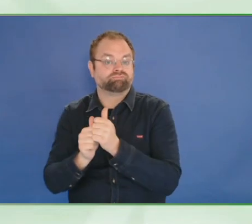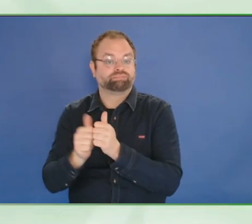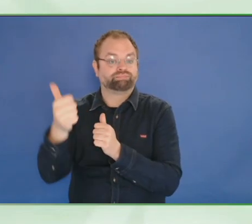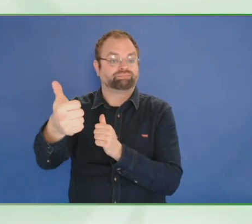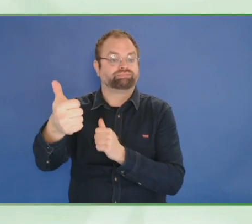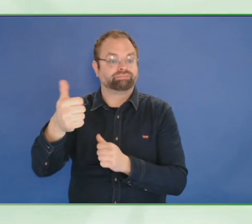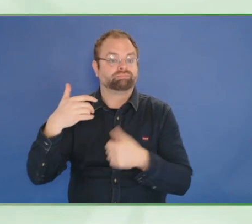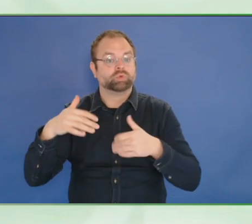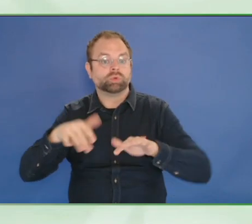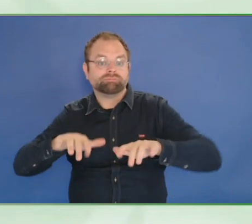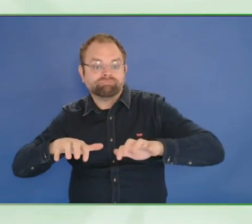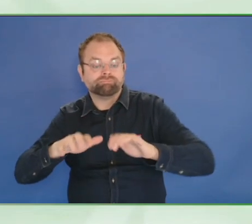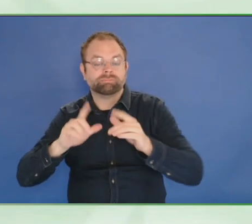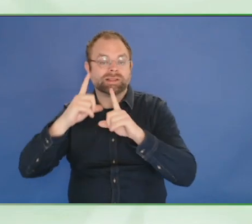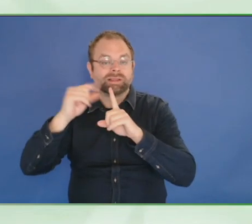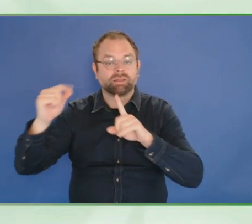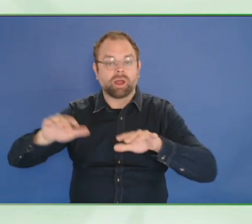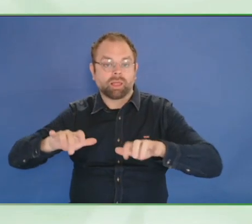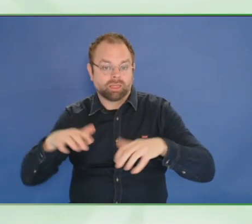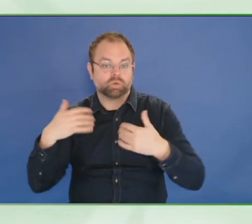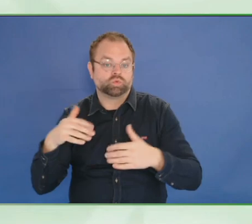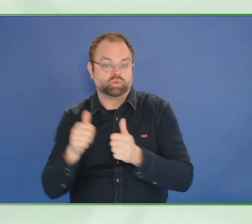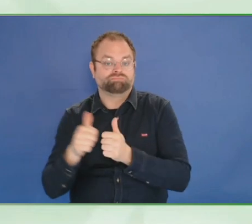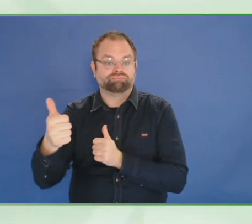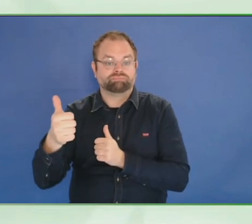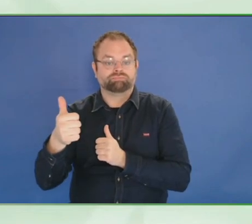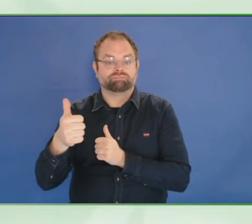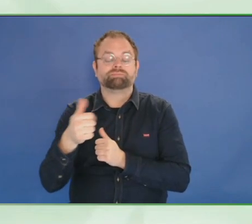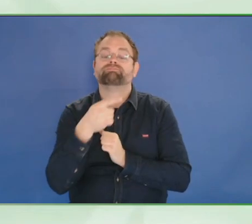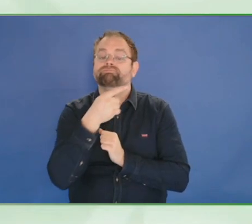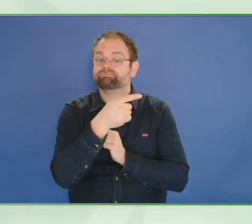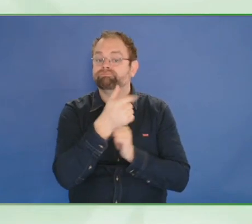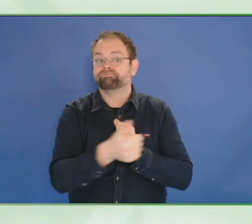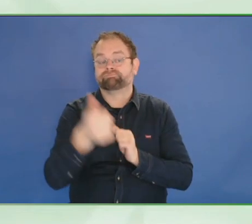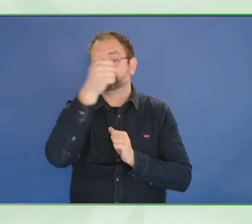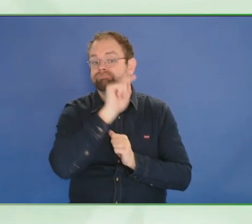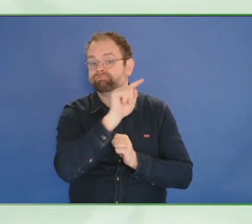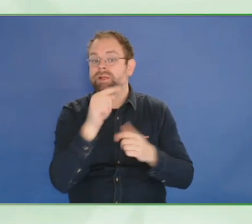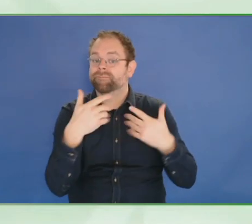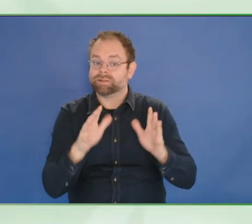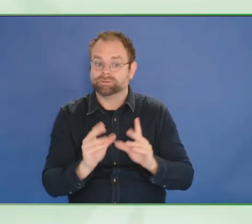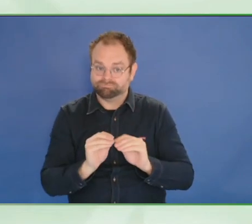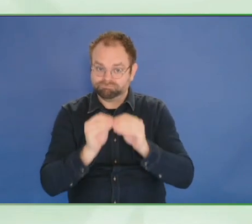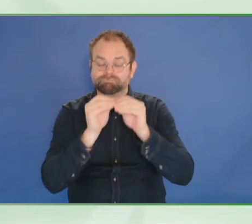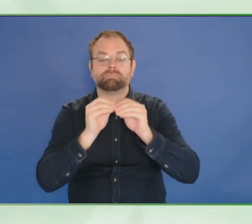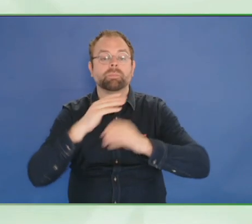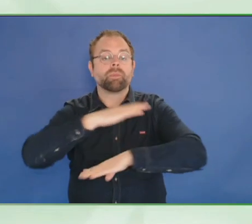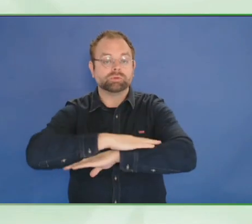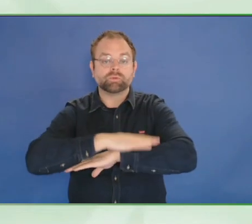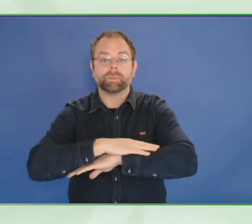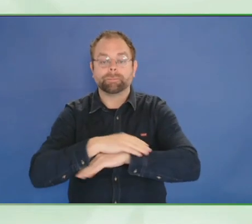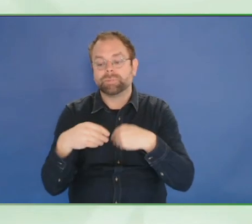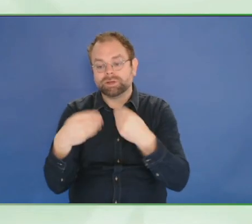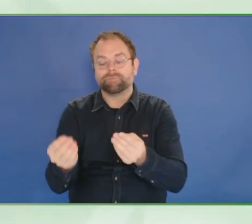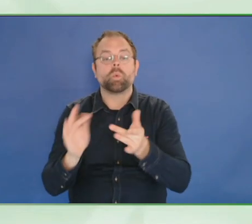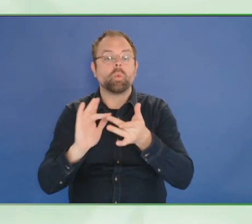all children and all ages, and we helped them to make this online